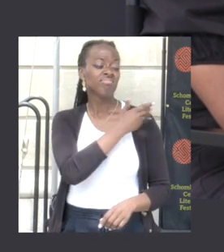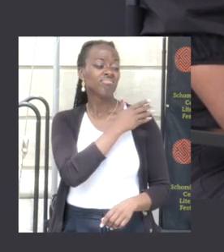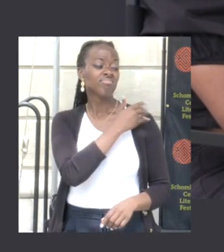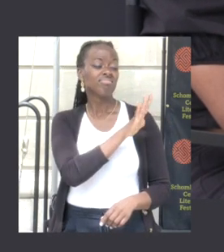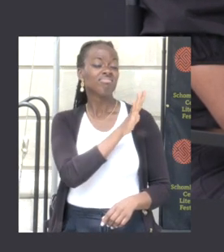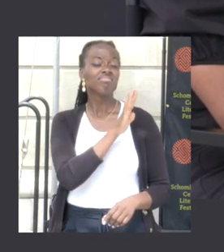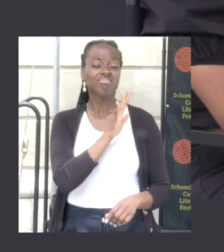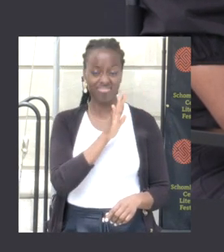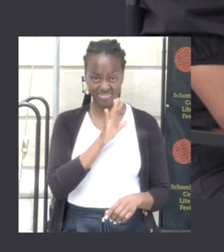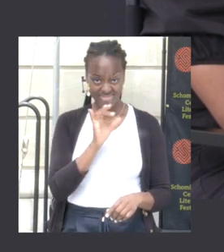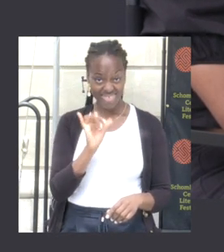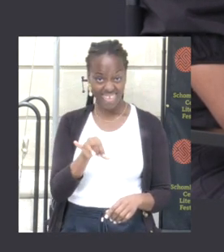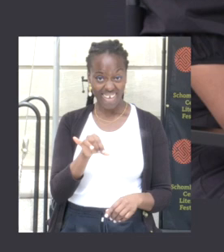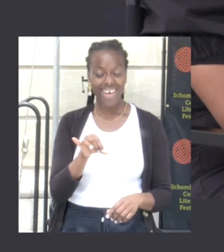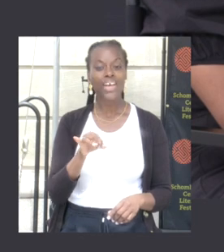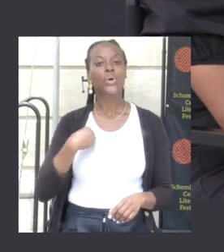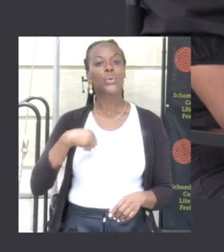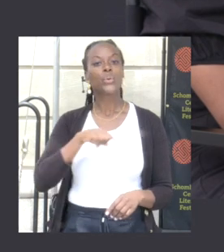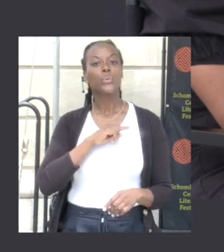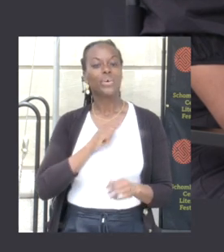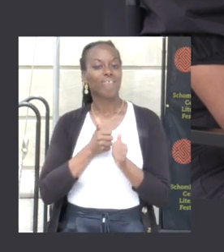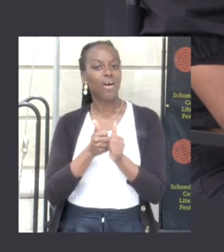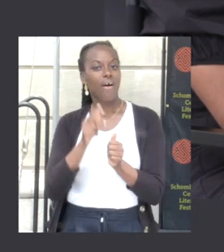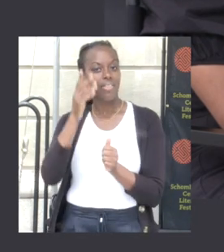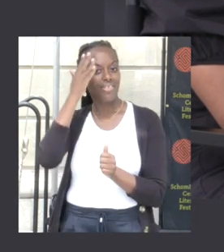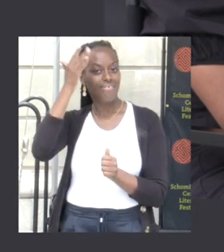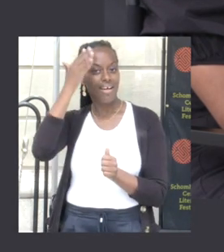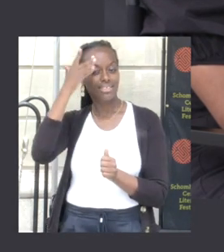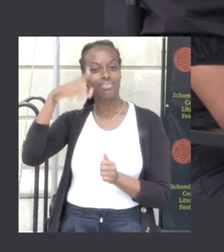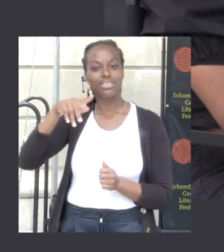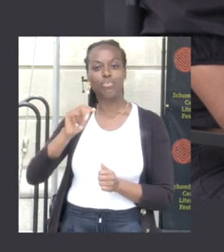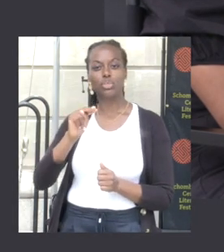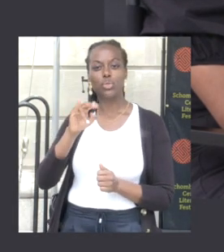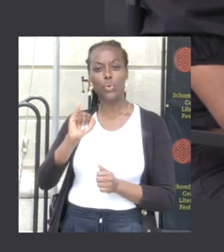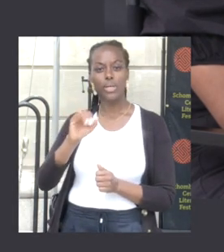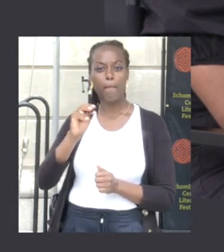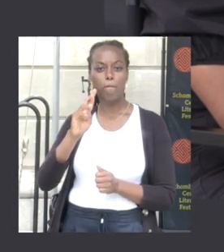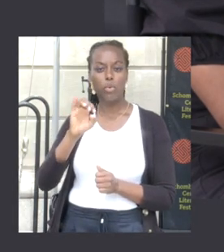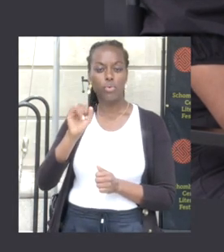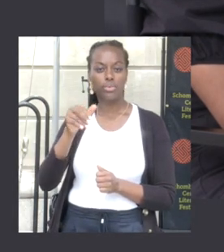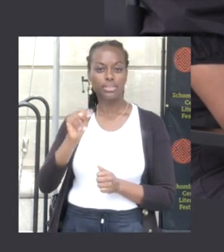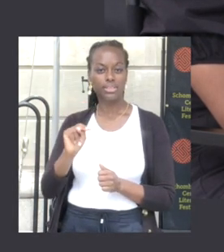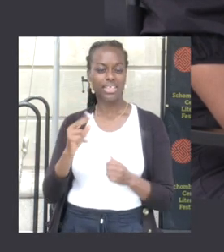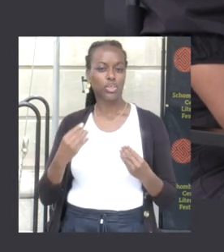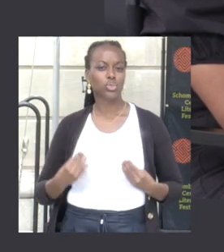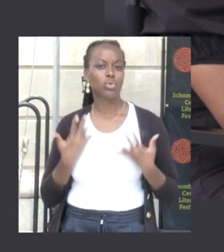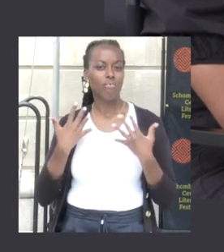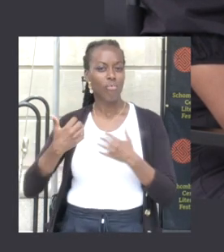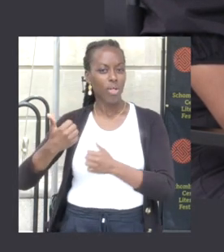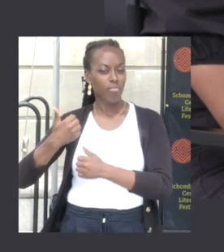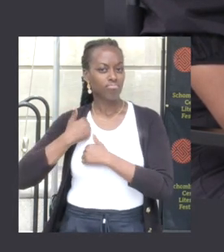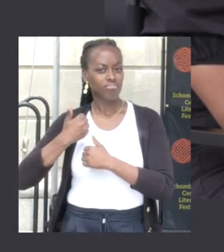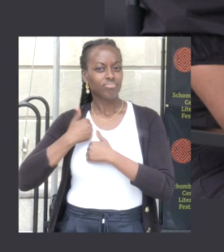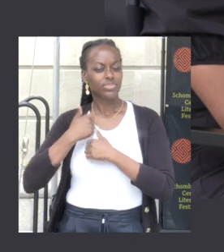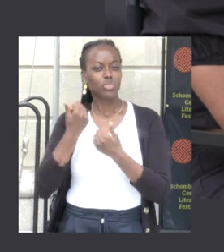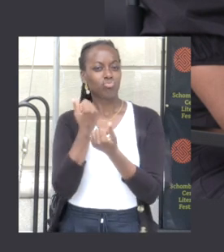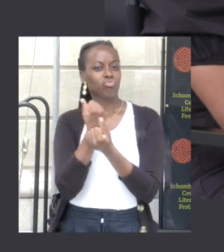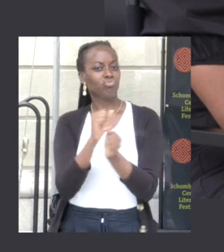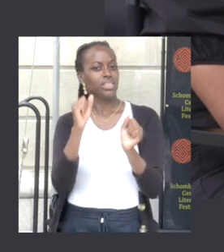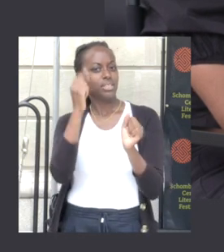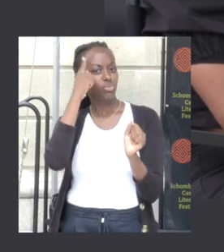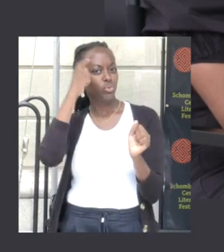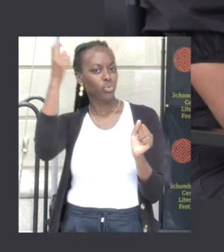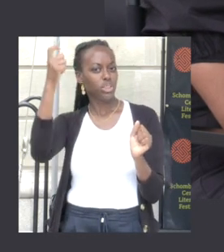We subscribe to the philosophies of Toni Morrison, a joyful warrior wielding her quill and freedom dreaming, insisting we shut out